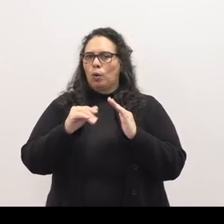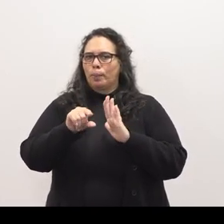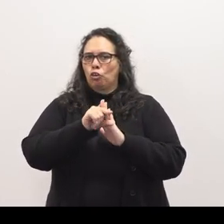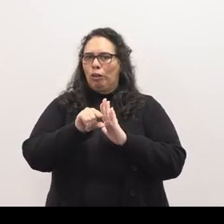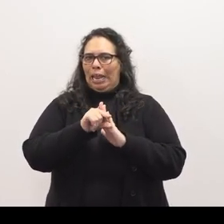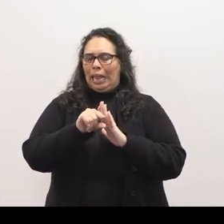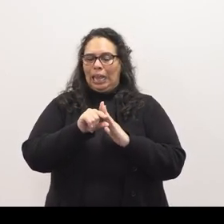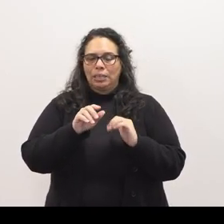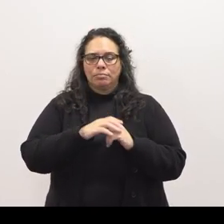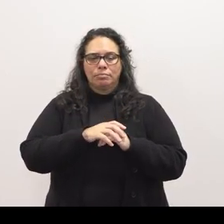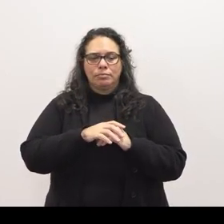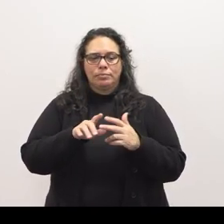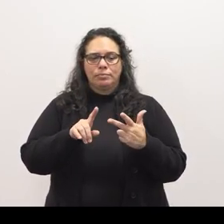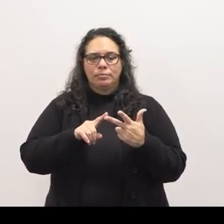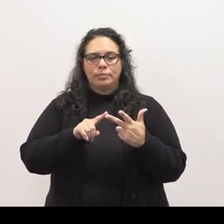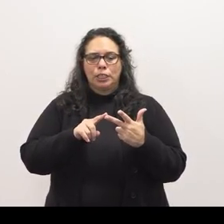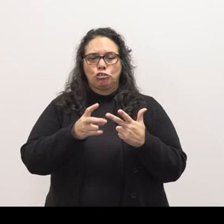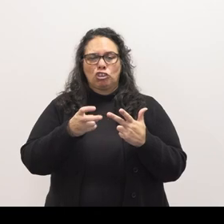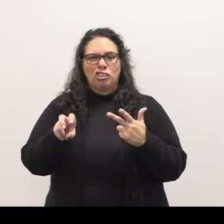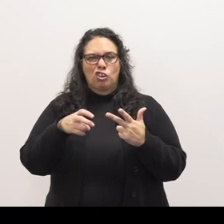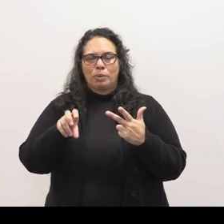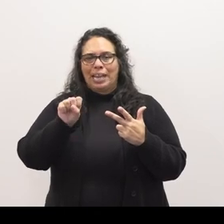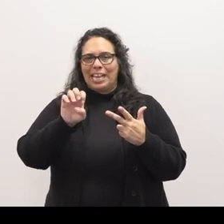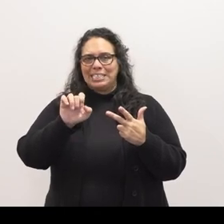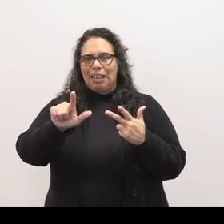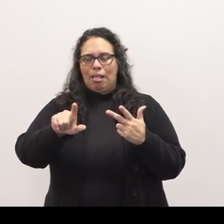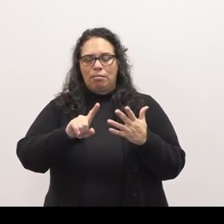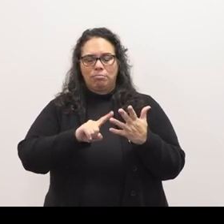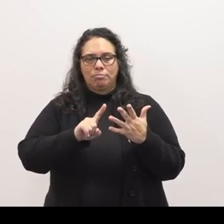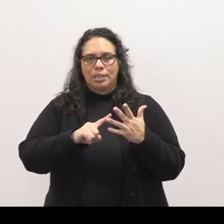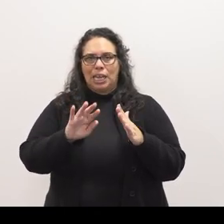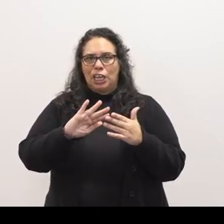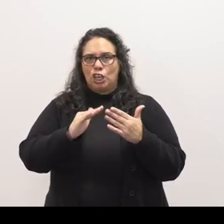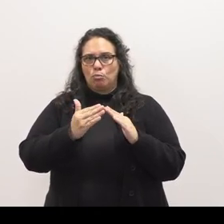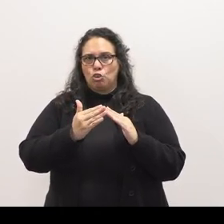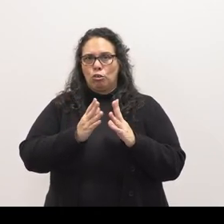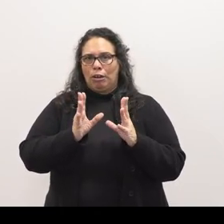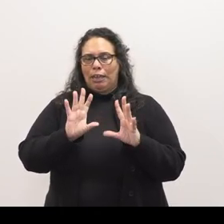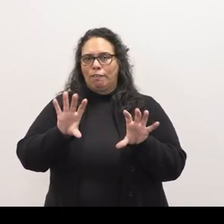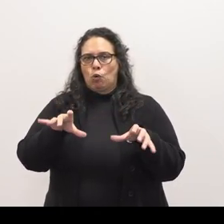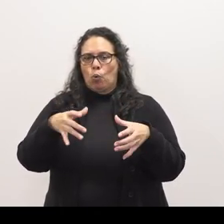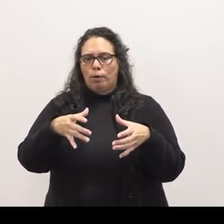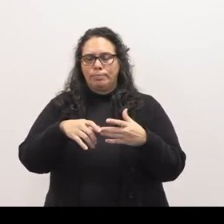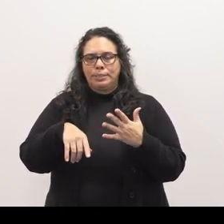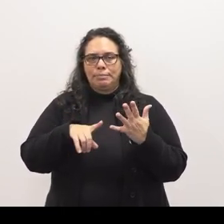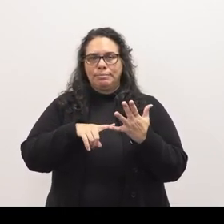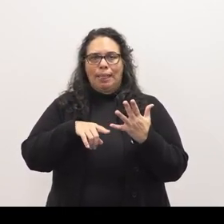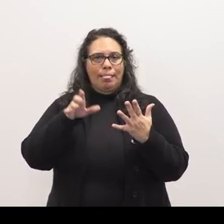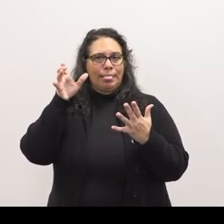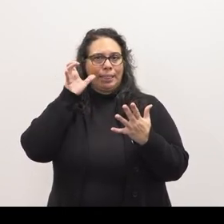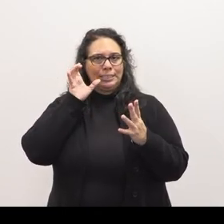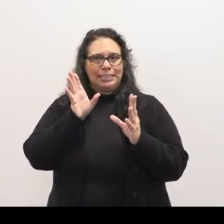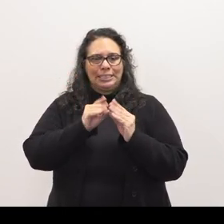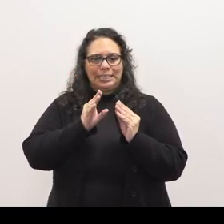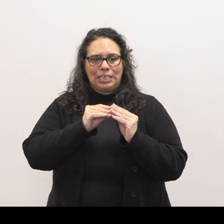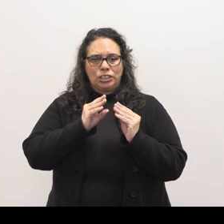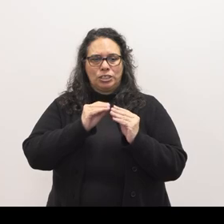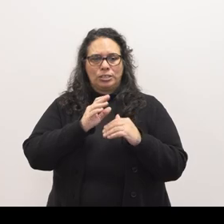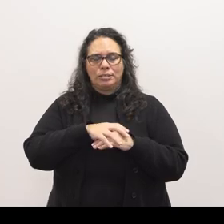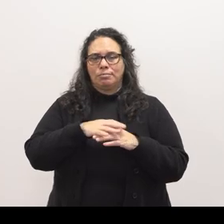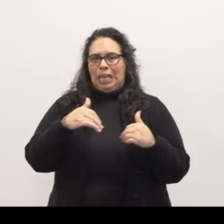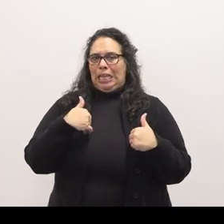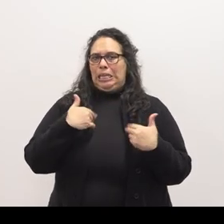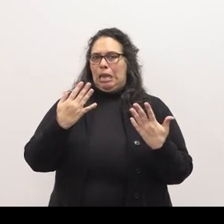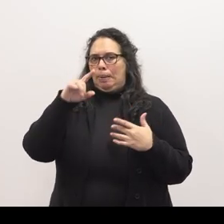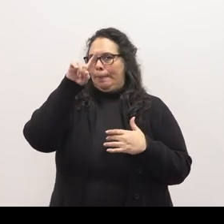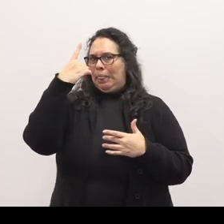coming up, transformative SEL, community forums, listening sessions, for example, our Wilson Young Black